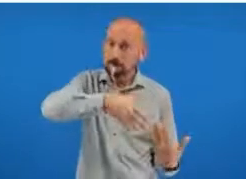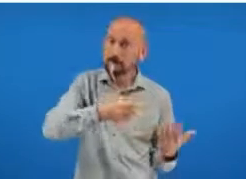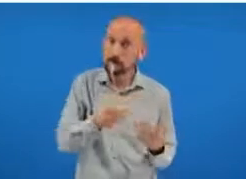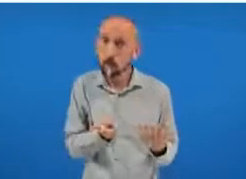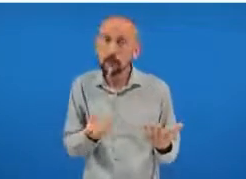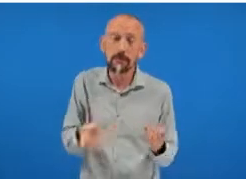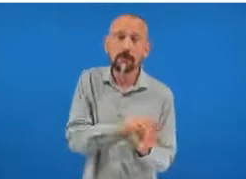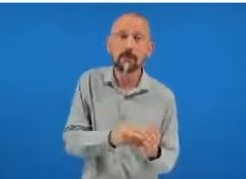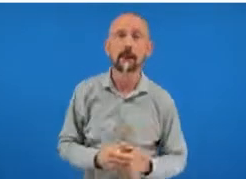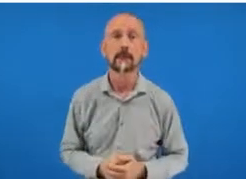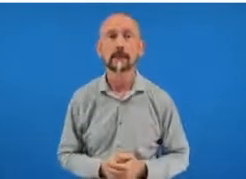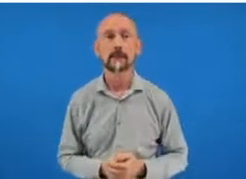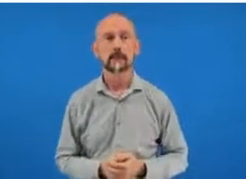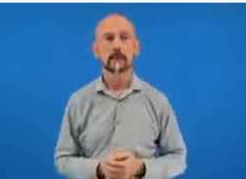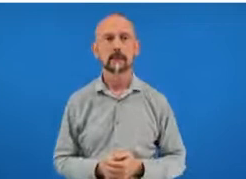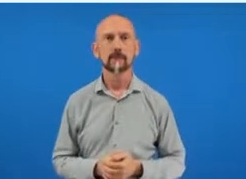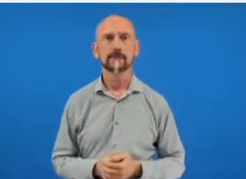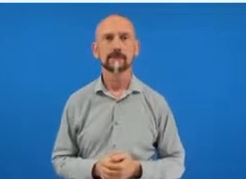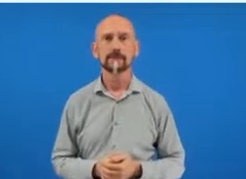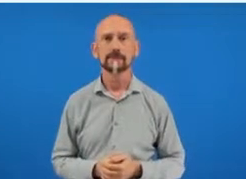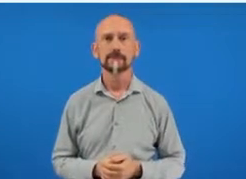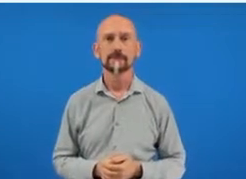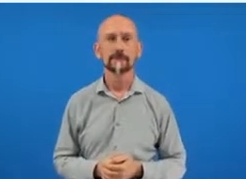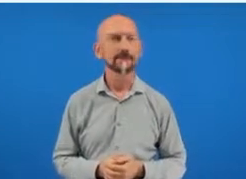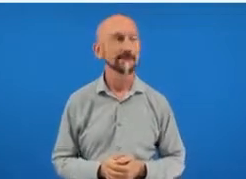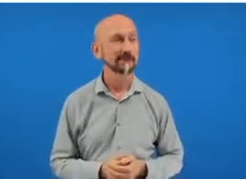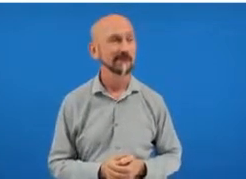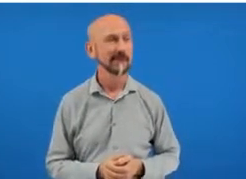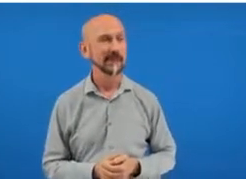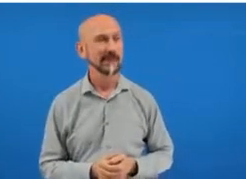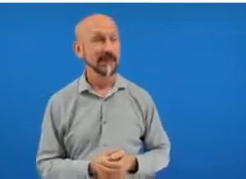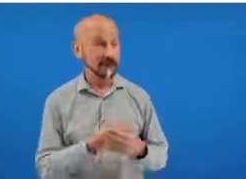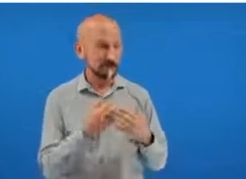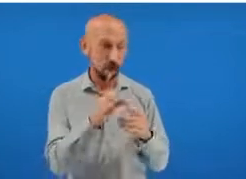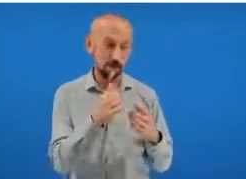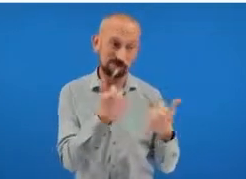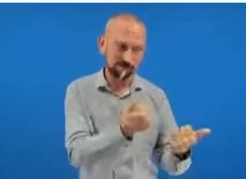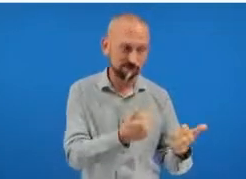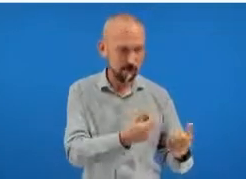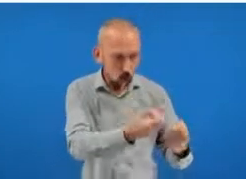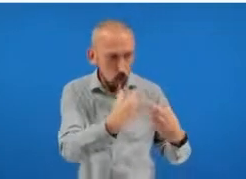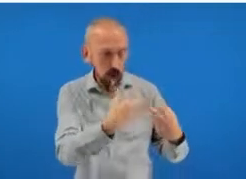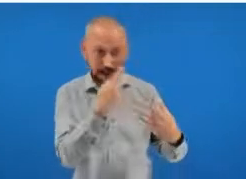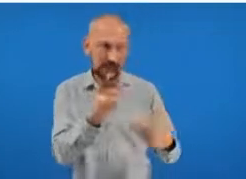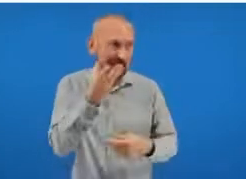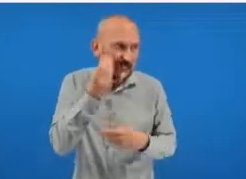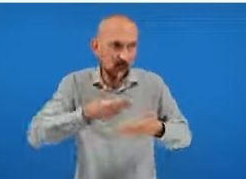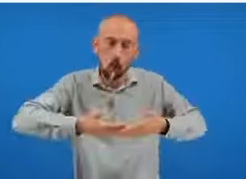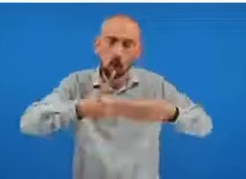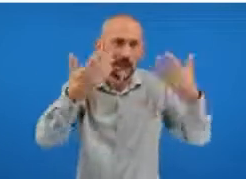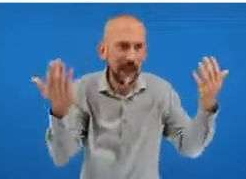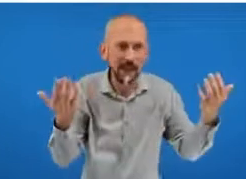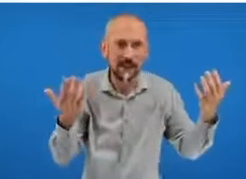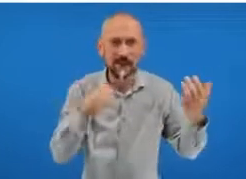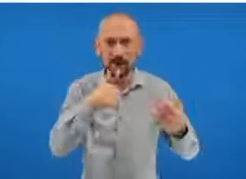Paul, I'm sorry, I could listen to you all day, as I'm sure all of us are, and I can see in the chat that people really love to hear your story and to